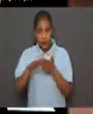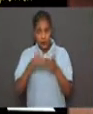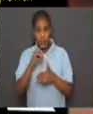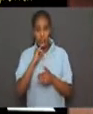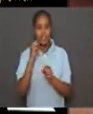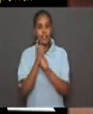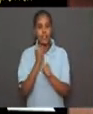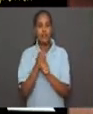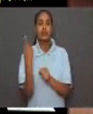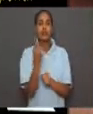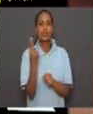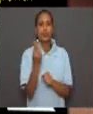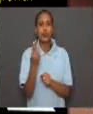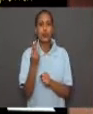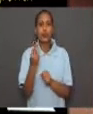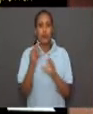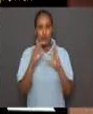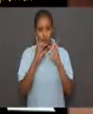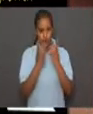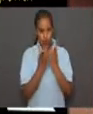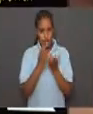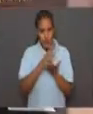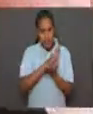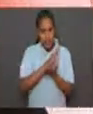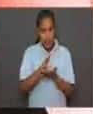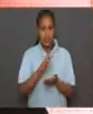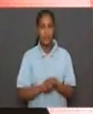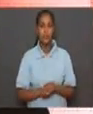is done using zone refining.